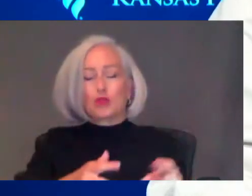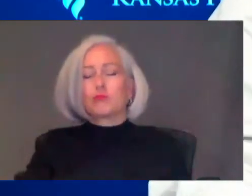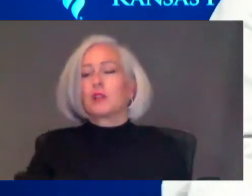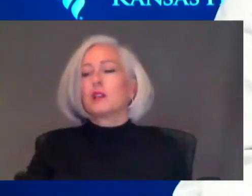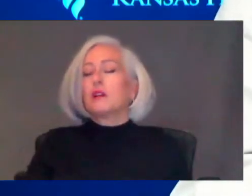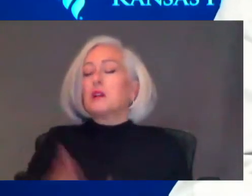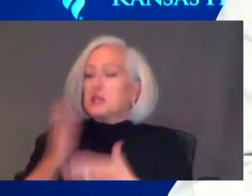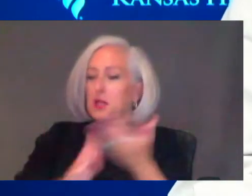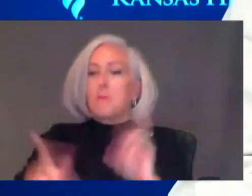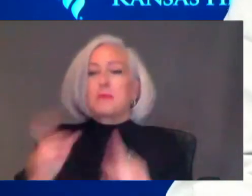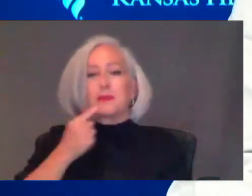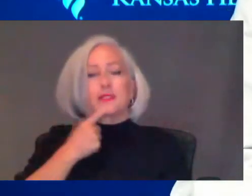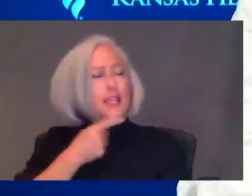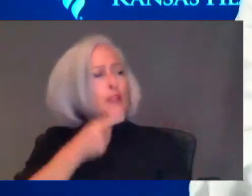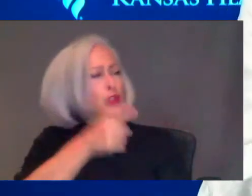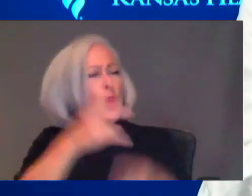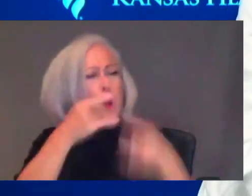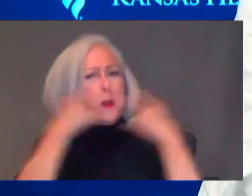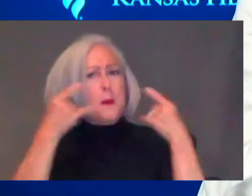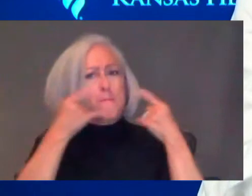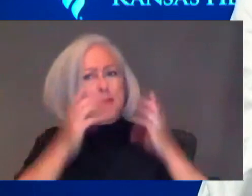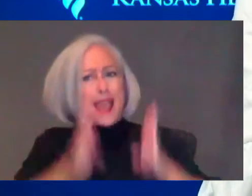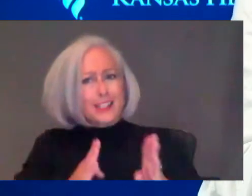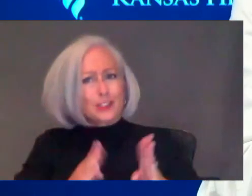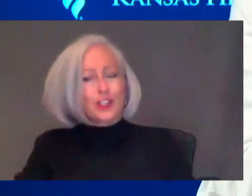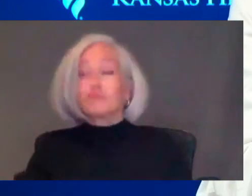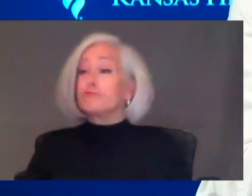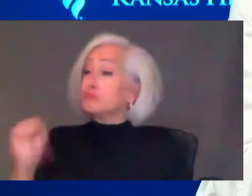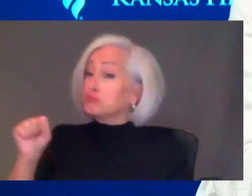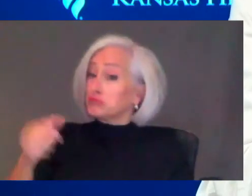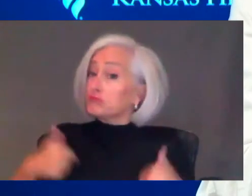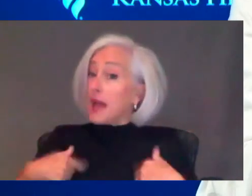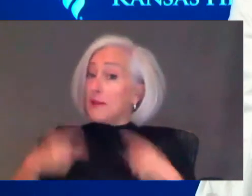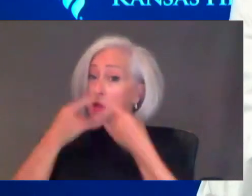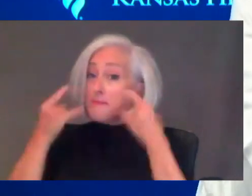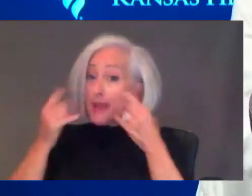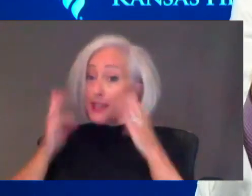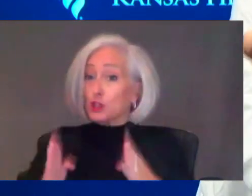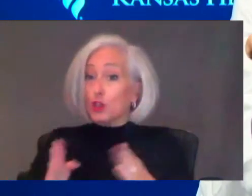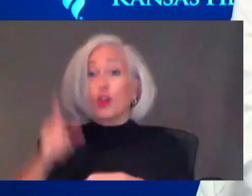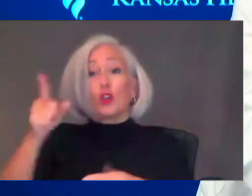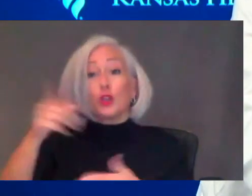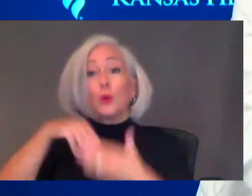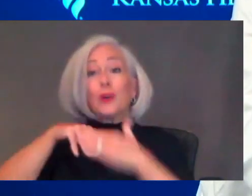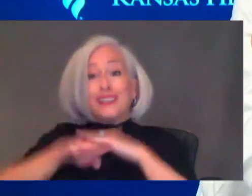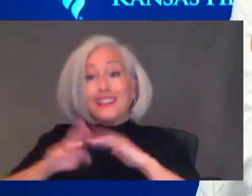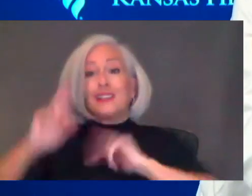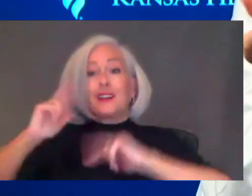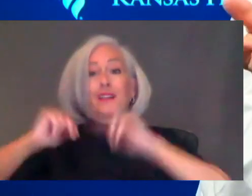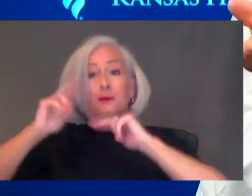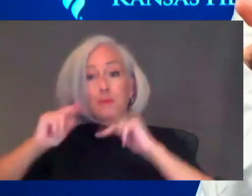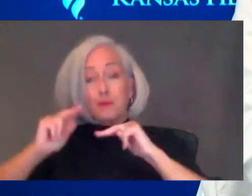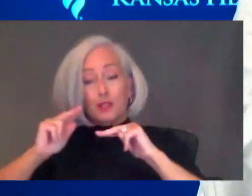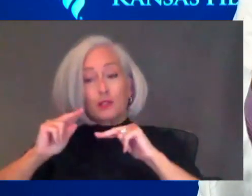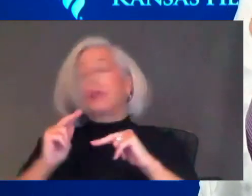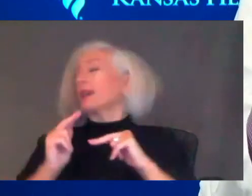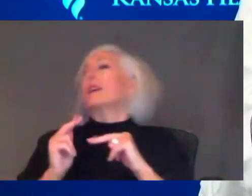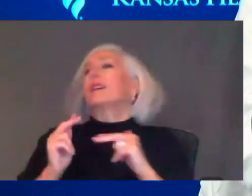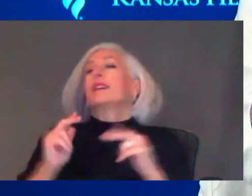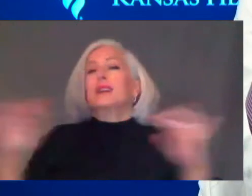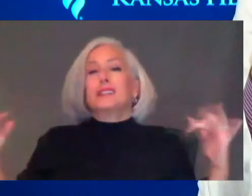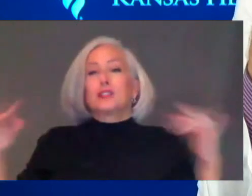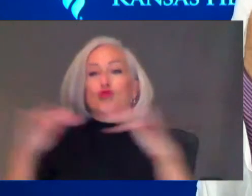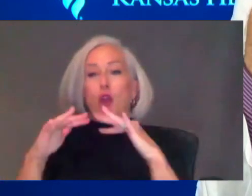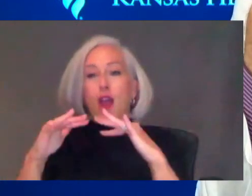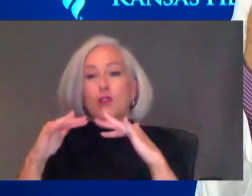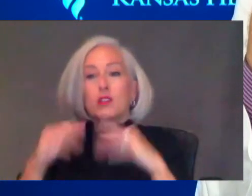airplane while we fly it. And we don't have all the answers. Just like on vaccination, we really don't have all the answers yet about how many vaccines we need, how